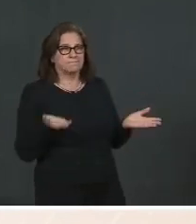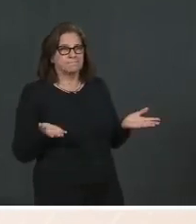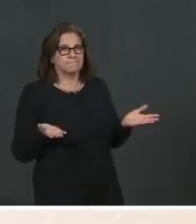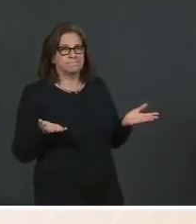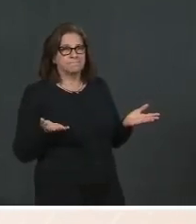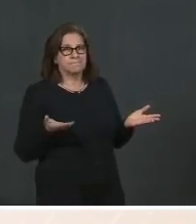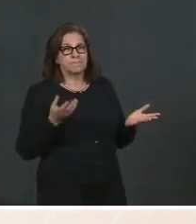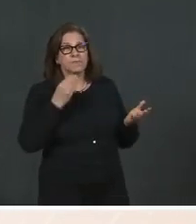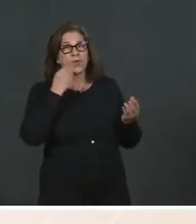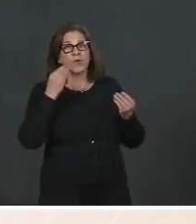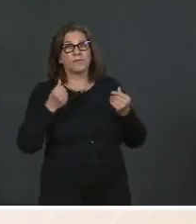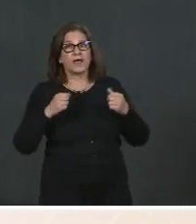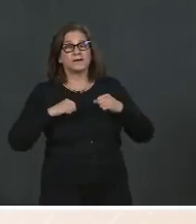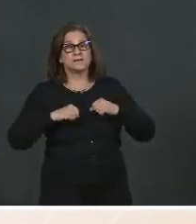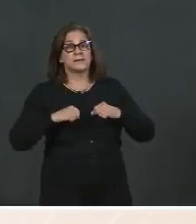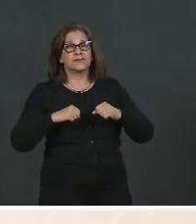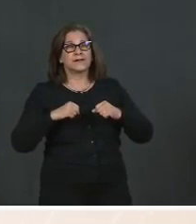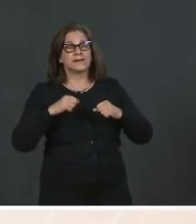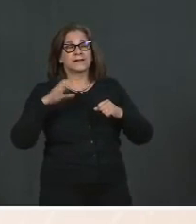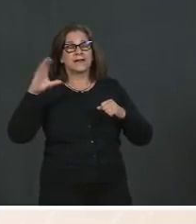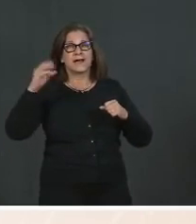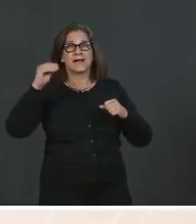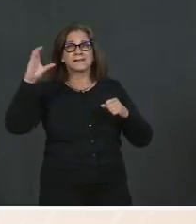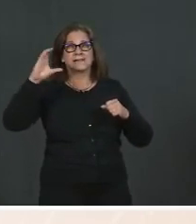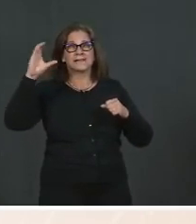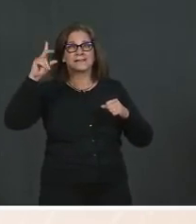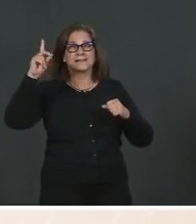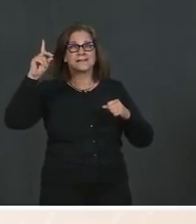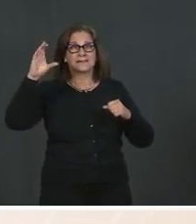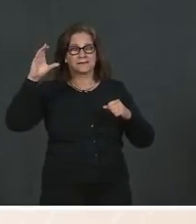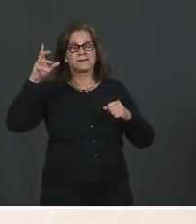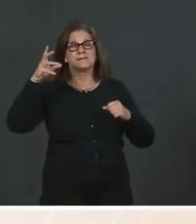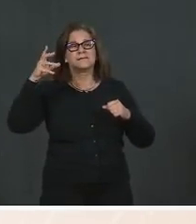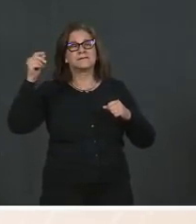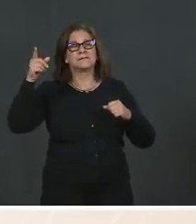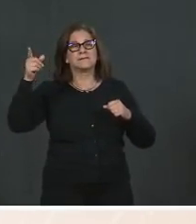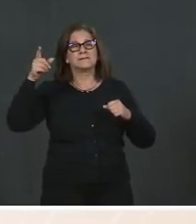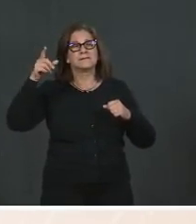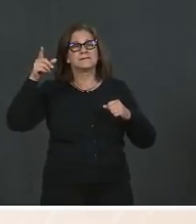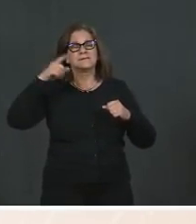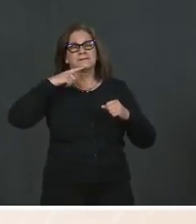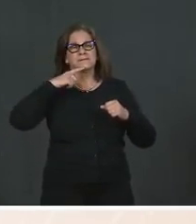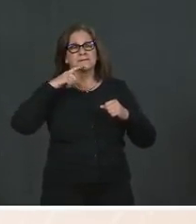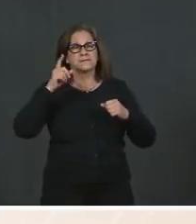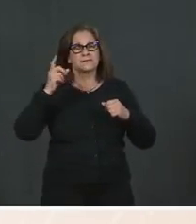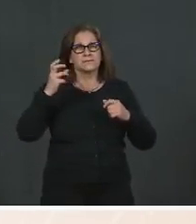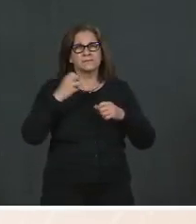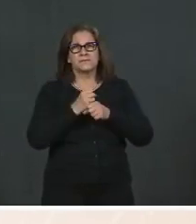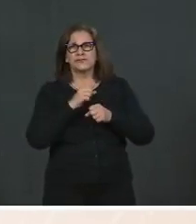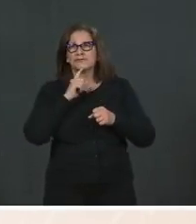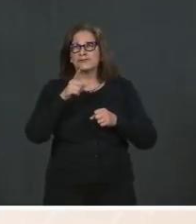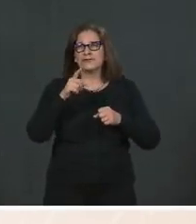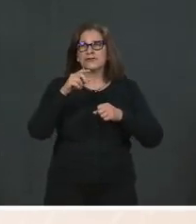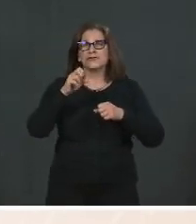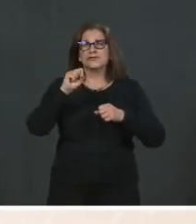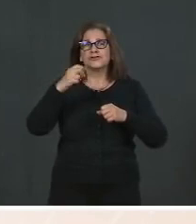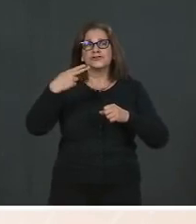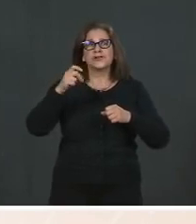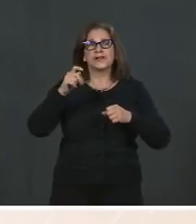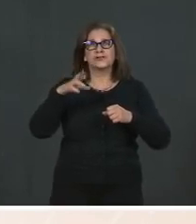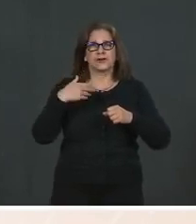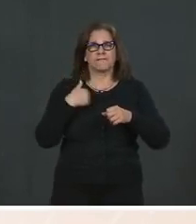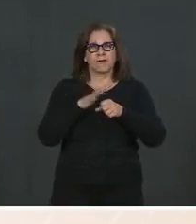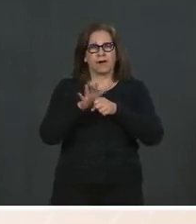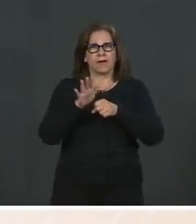our focus now is on ensuring that we have enough shelters, facilities to house unaccompanied children. We just opened 3 last